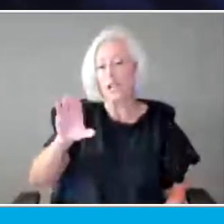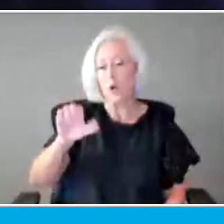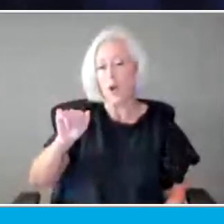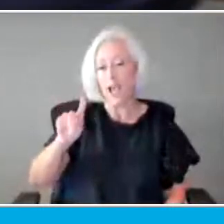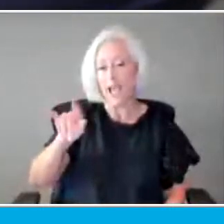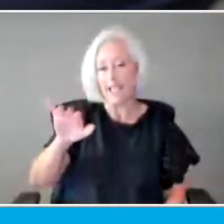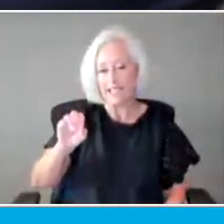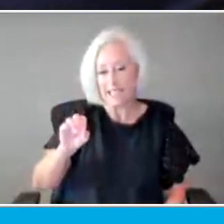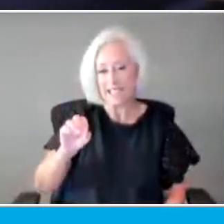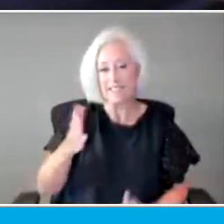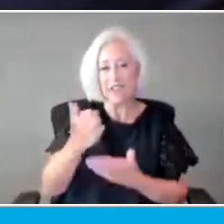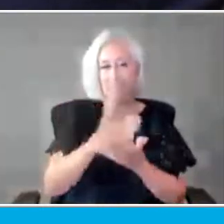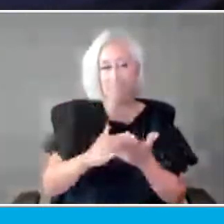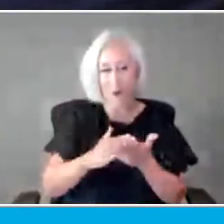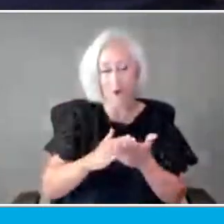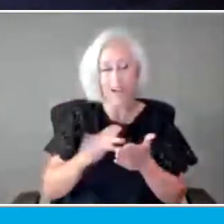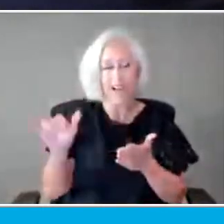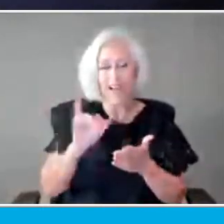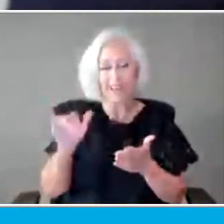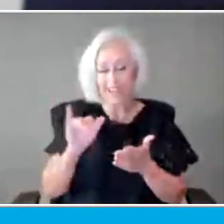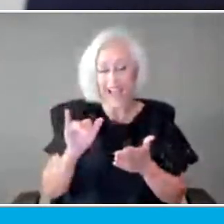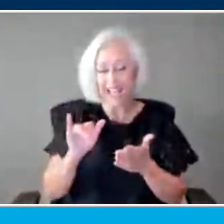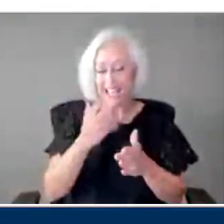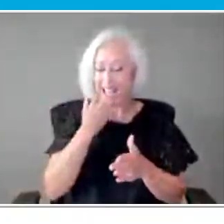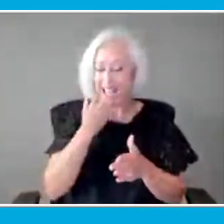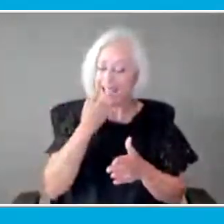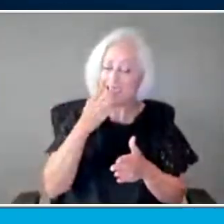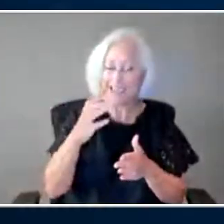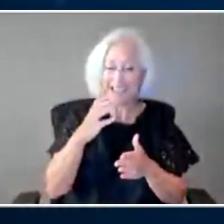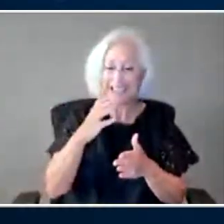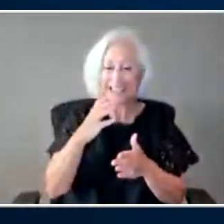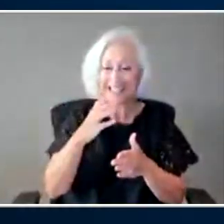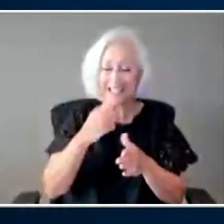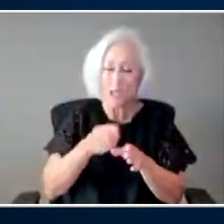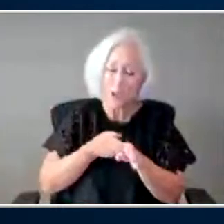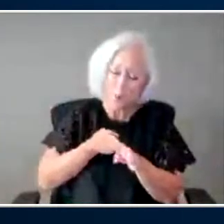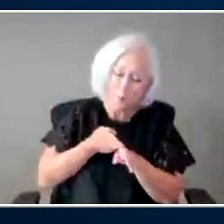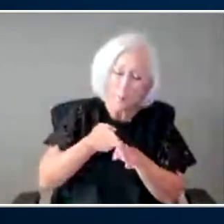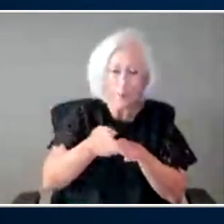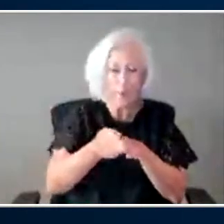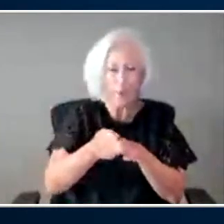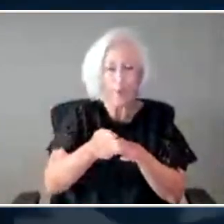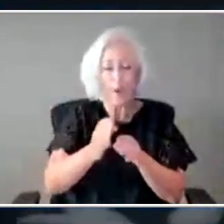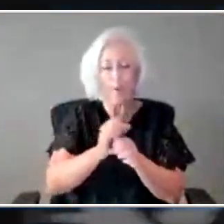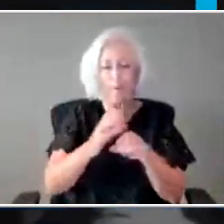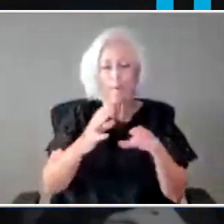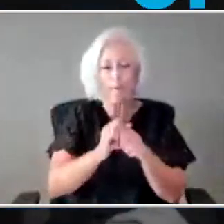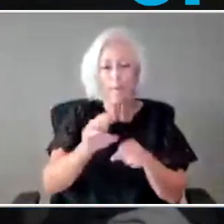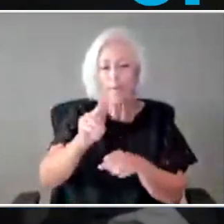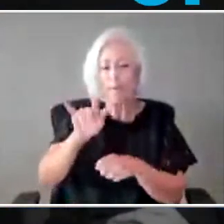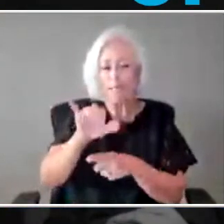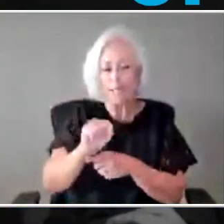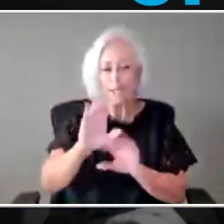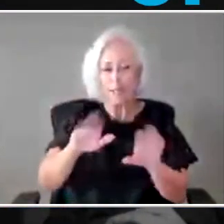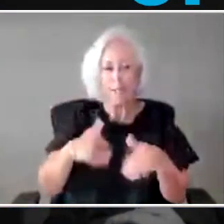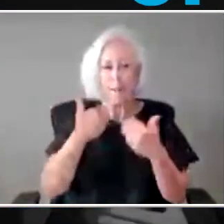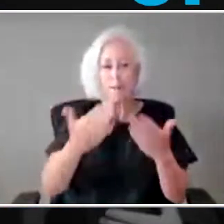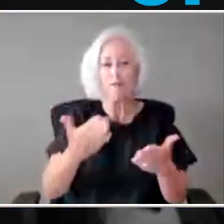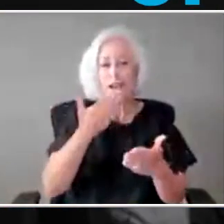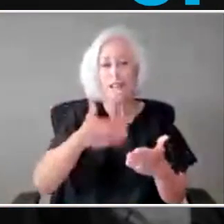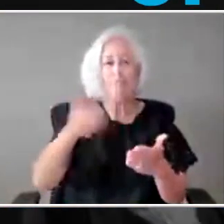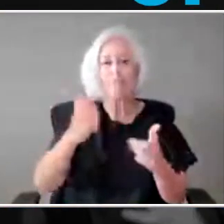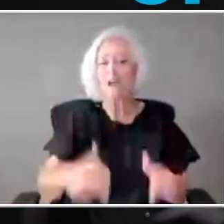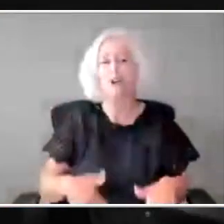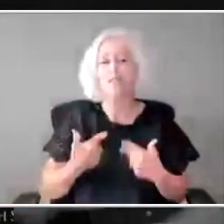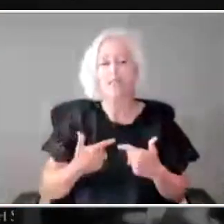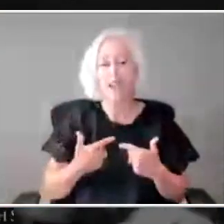a heat-seeking missile, providing better life and fewer side effects. Tuesday at 8. Subscribe to our Morning